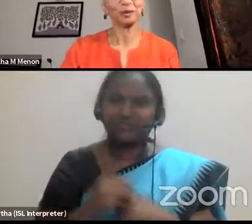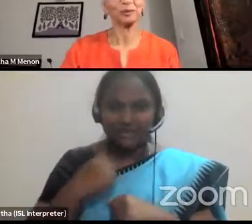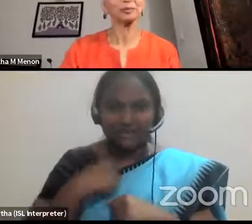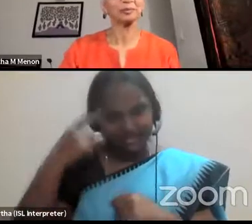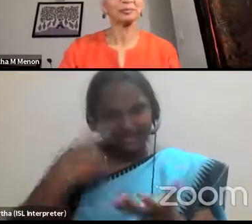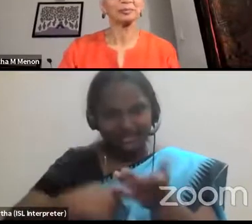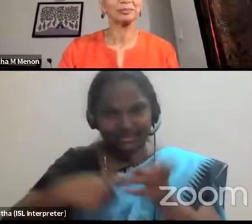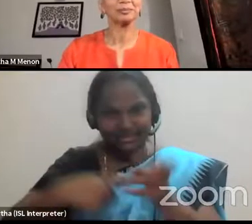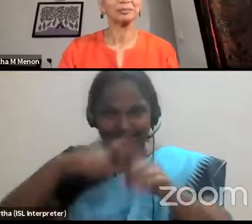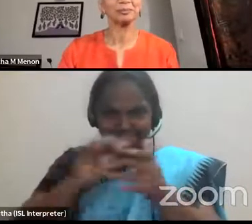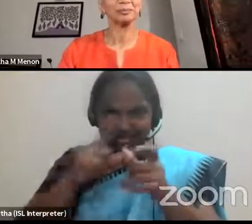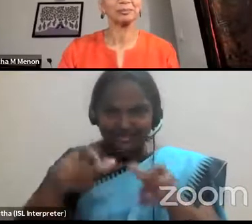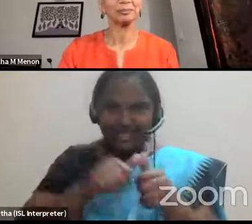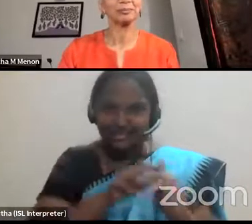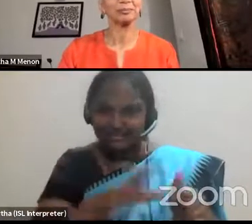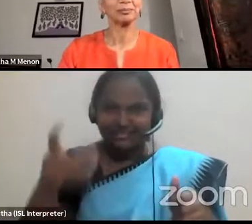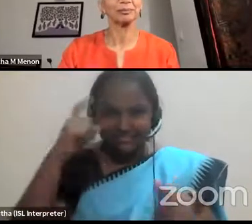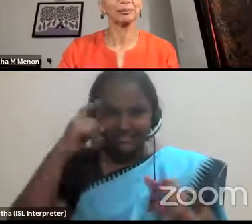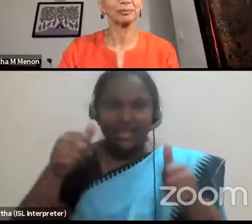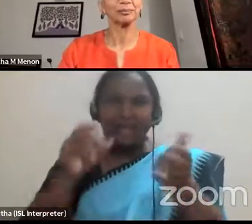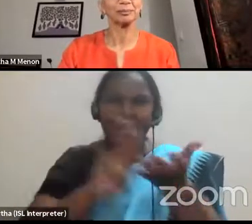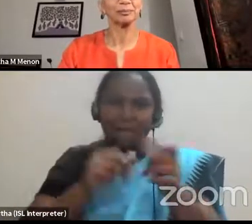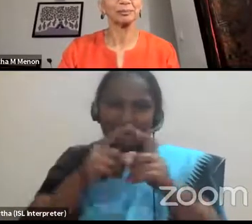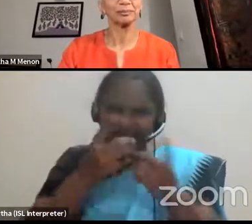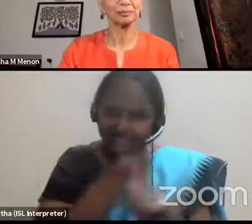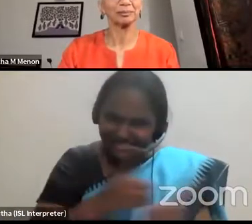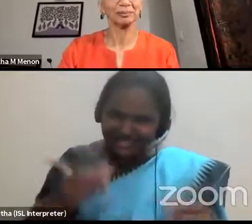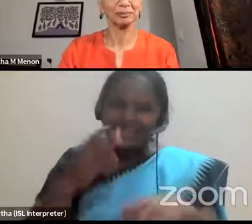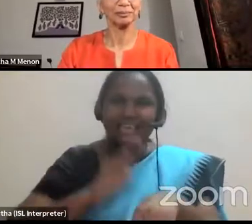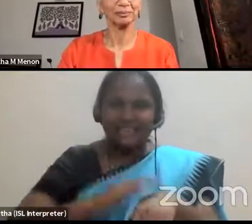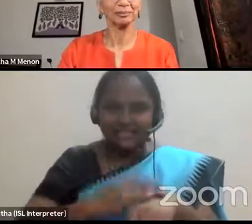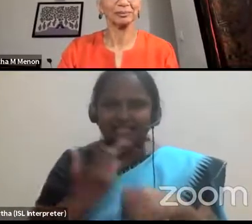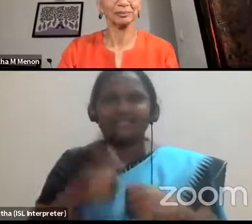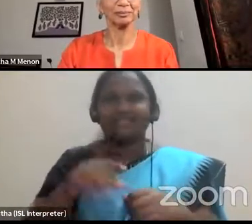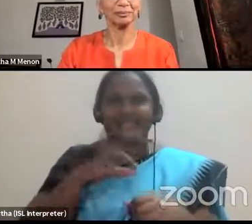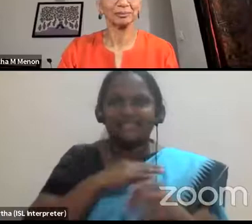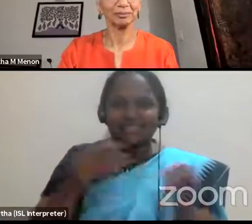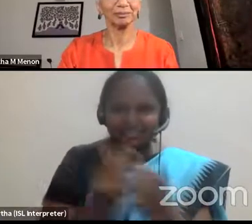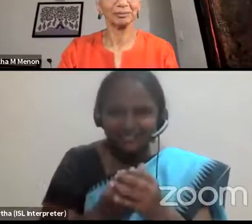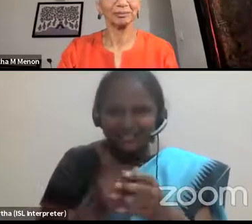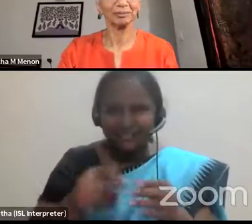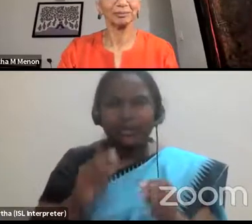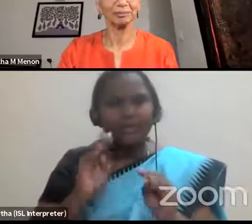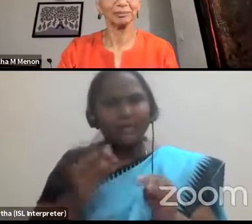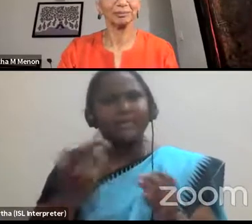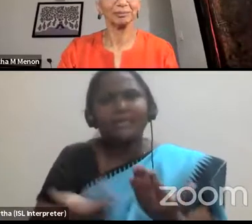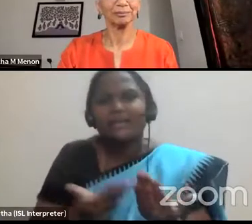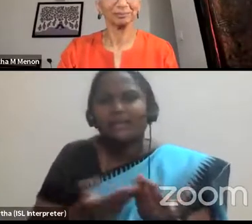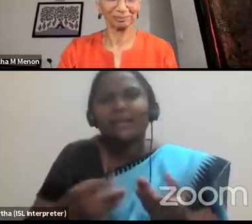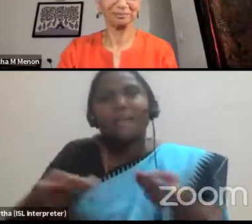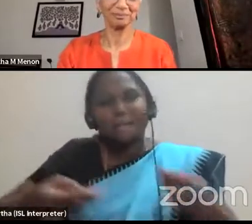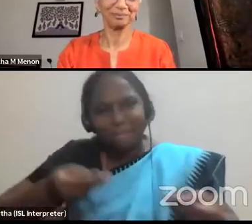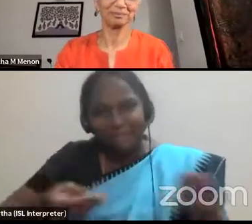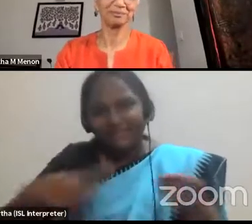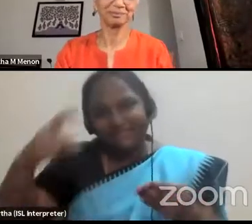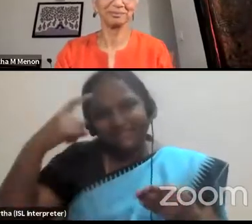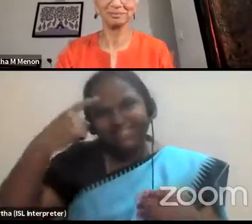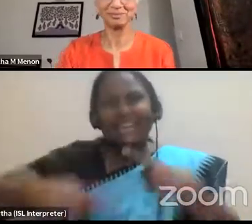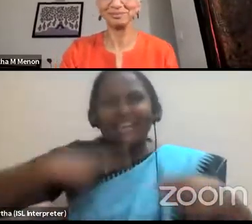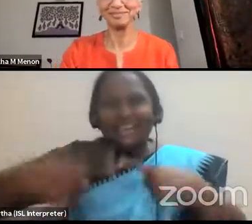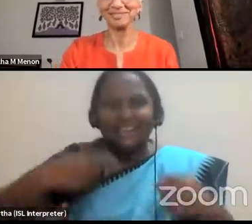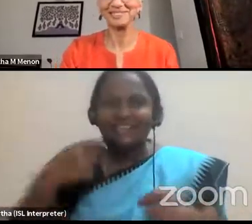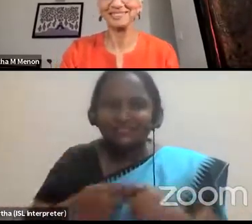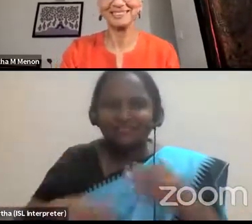if Accenture can help MAP deliver these kinds of experiences, it'll actually, be easy in the business world, the regular business